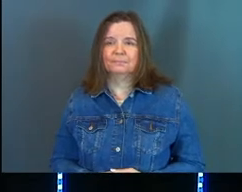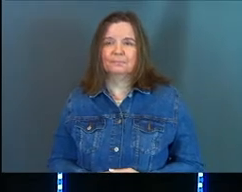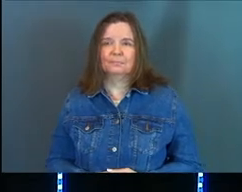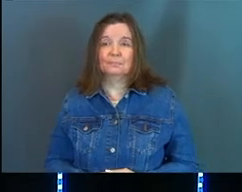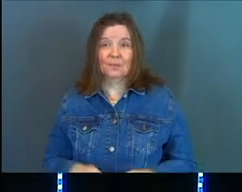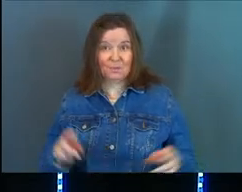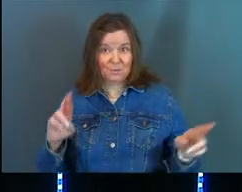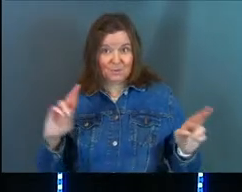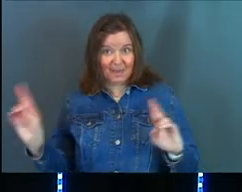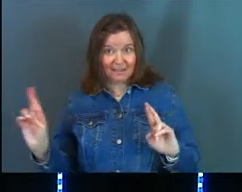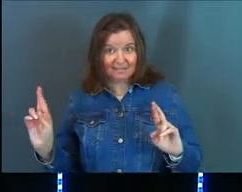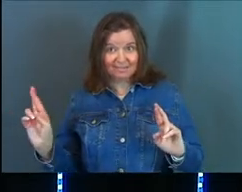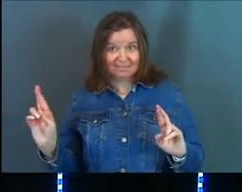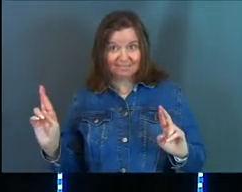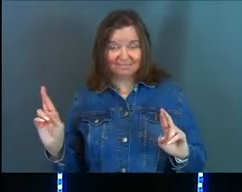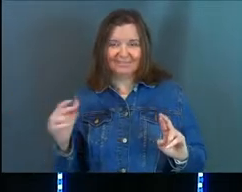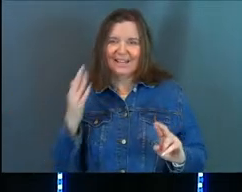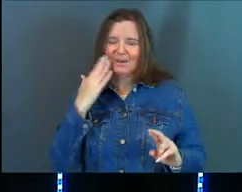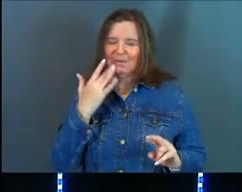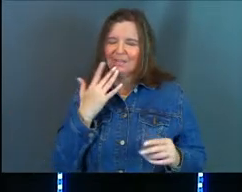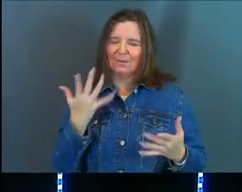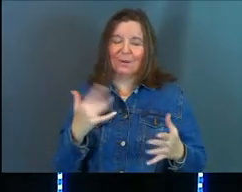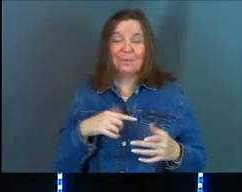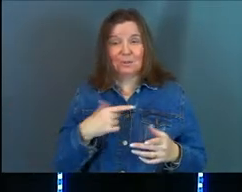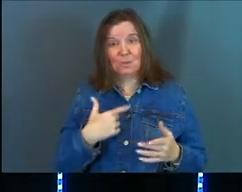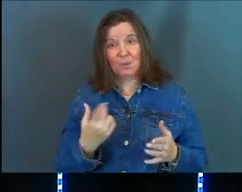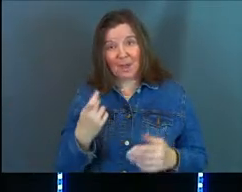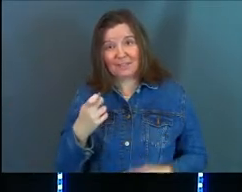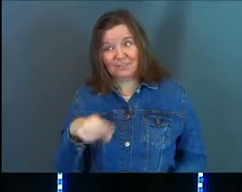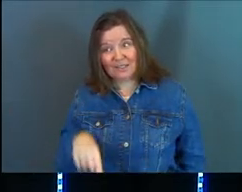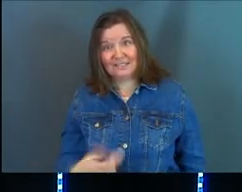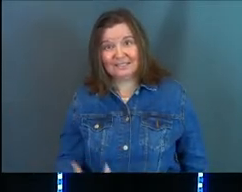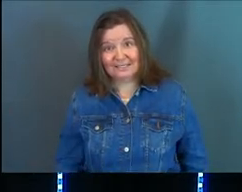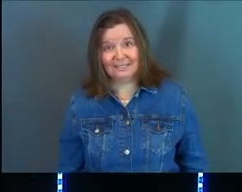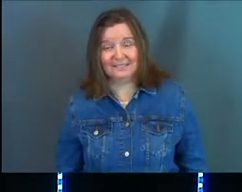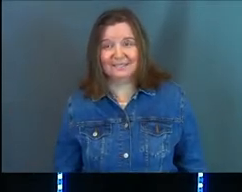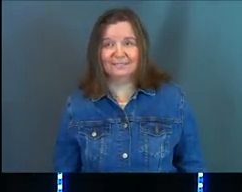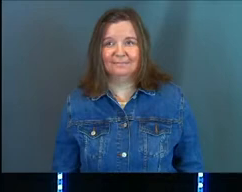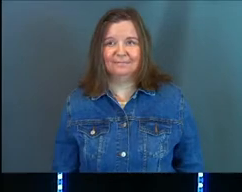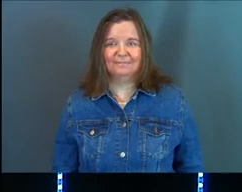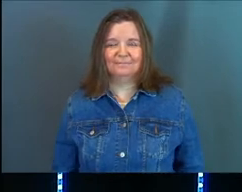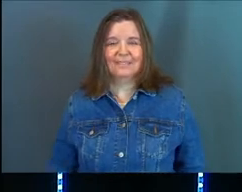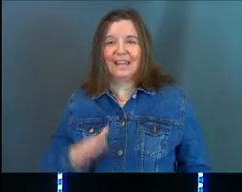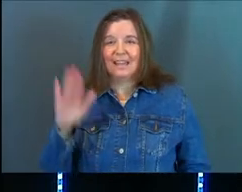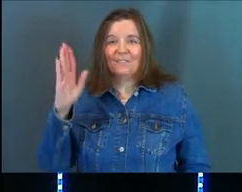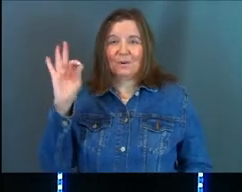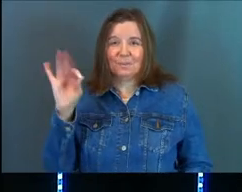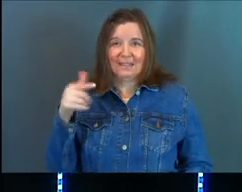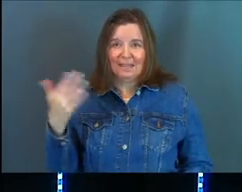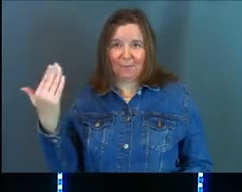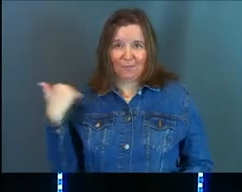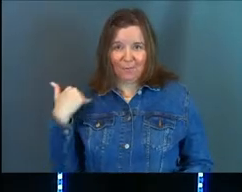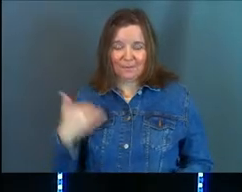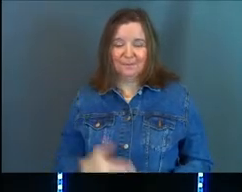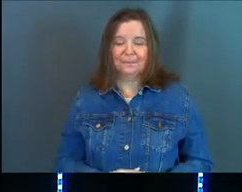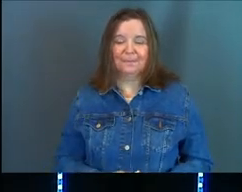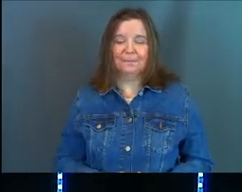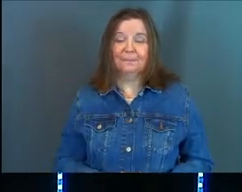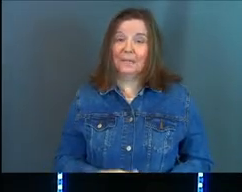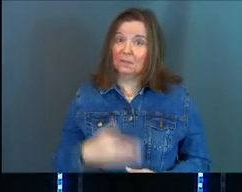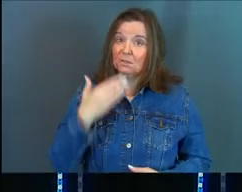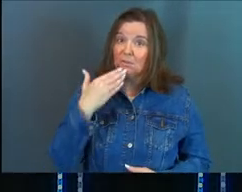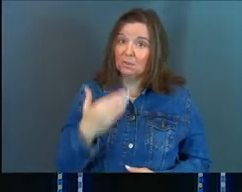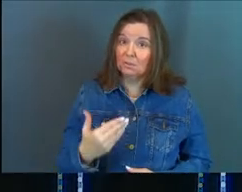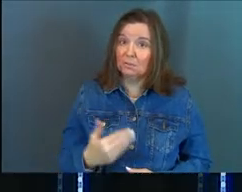Are you ready? I know I said it already, but you asked for this. I've never preached this before, and